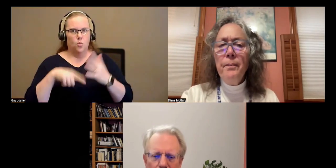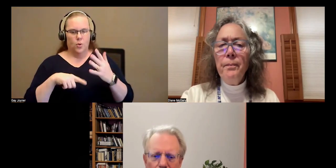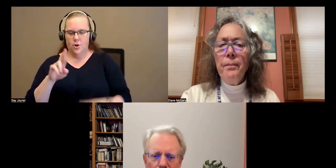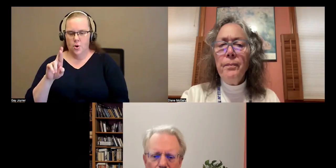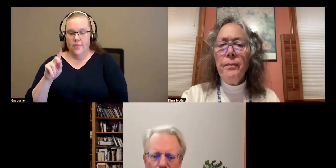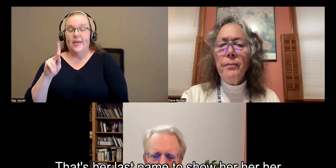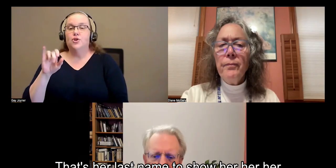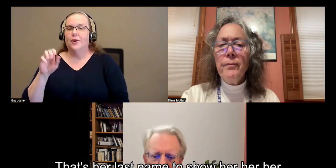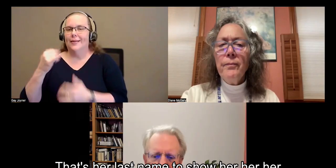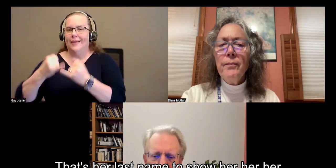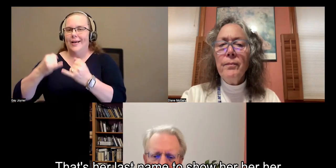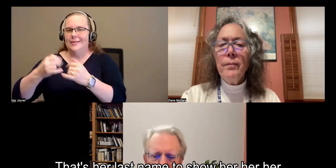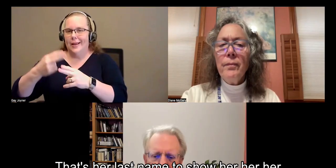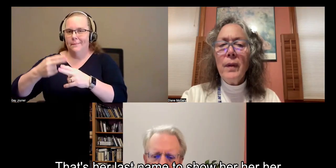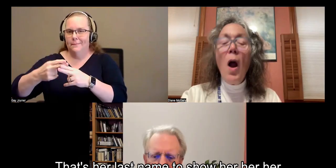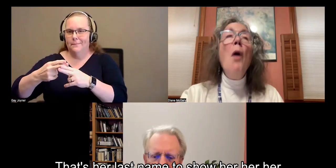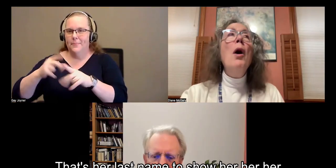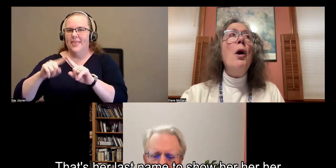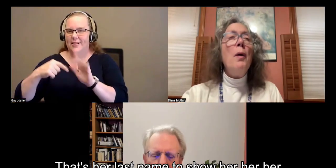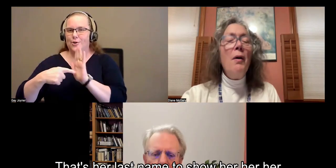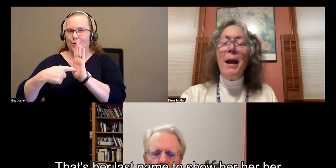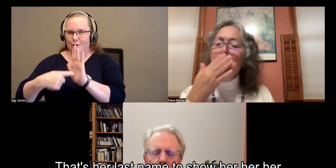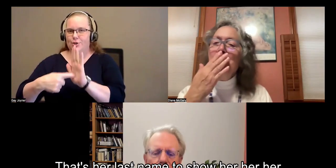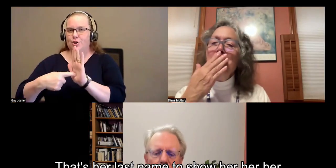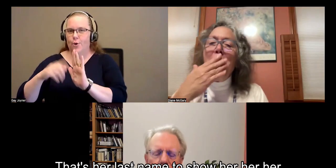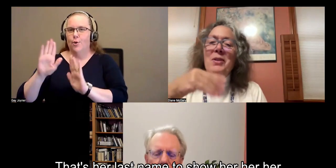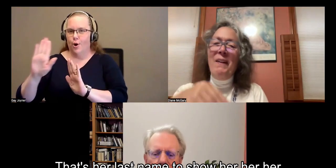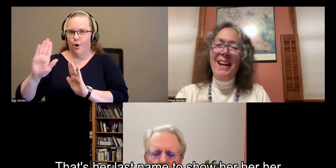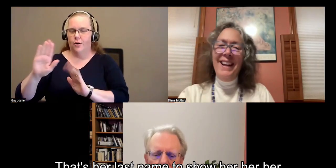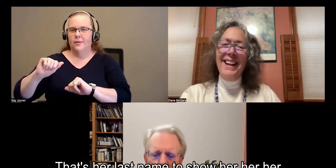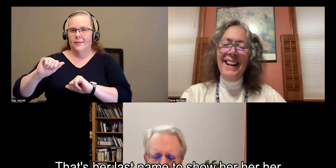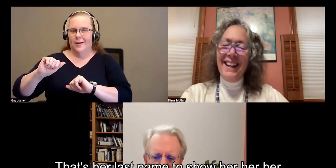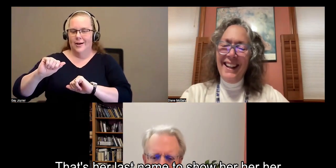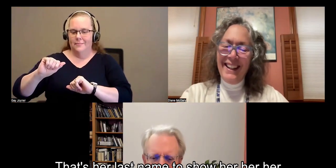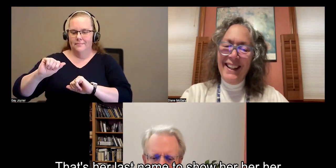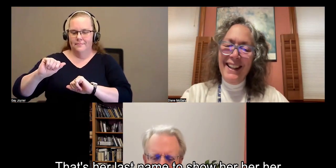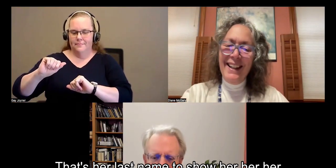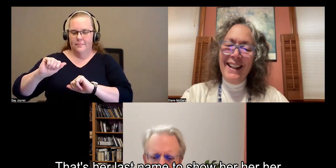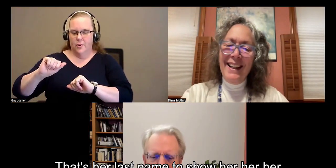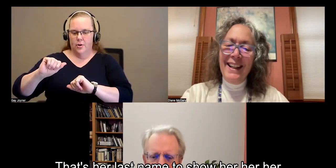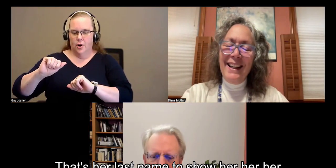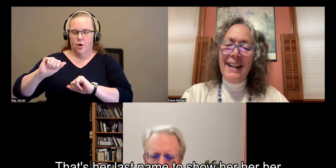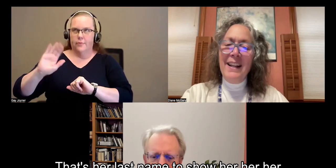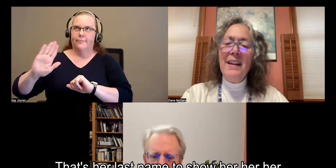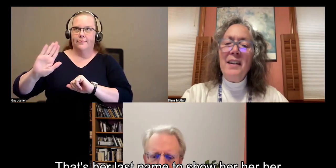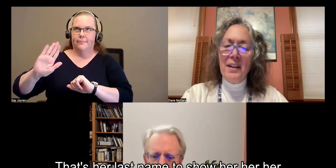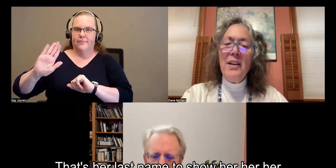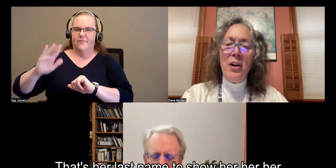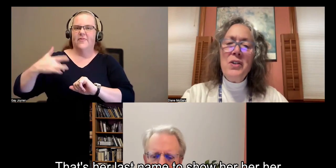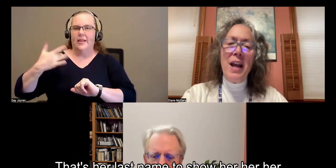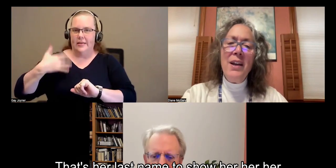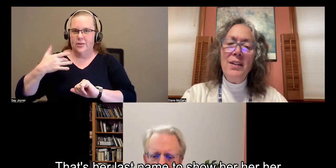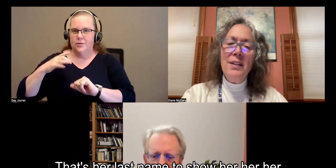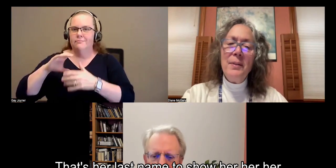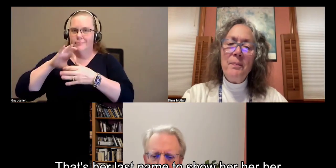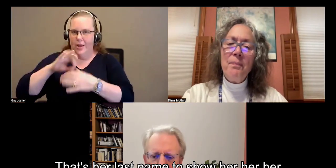Rourkeism? That's her last name, Oh, but oh, that's oh, her, okay. to show I'm sorry. um, her